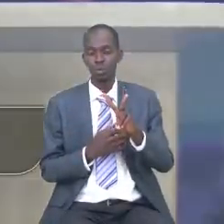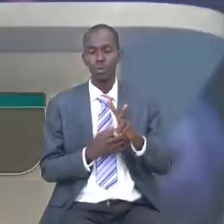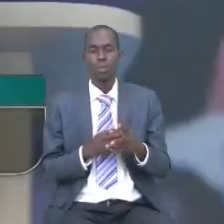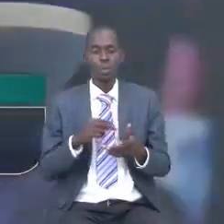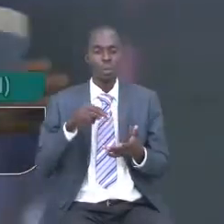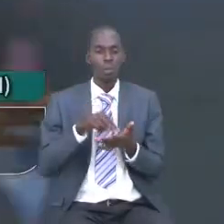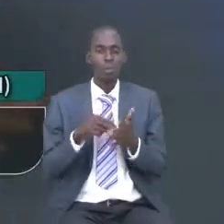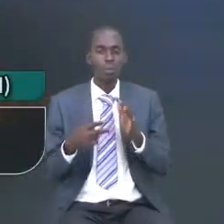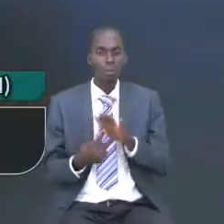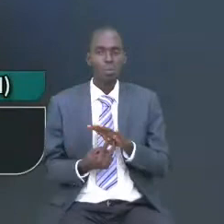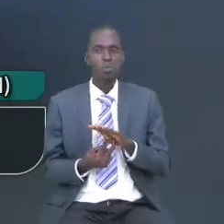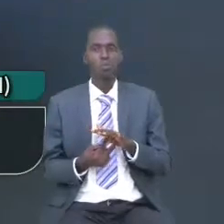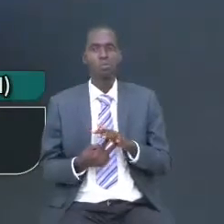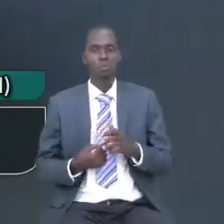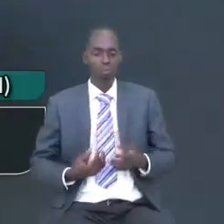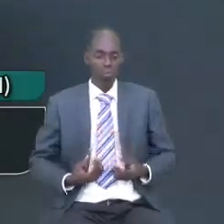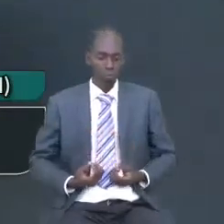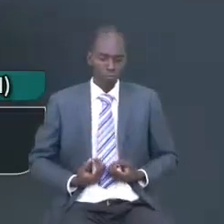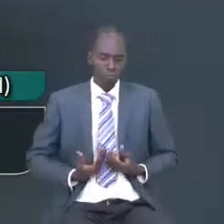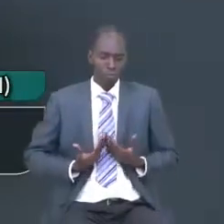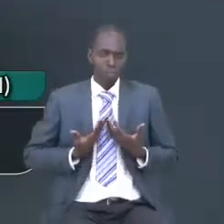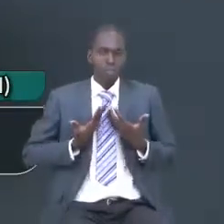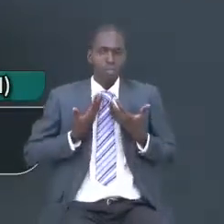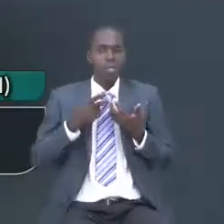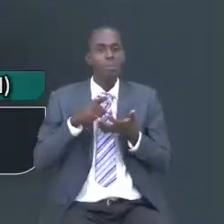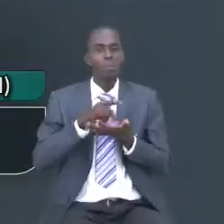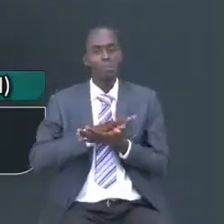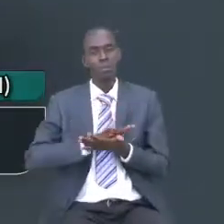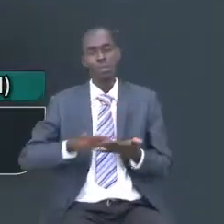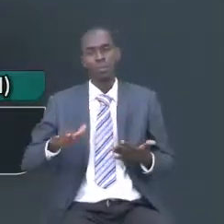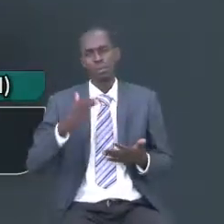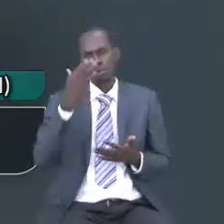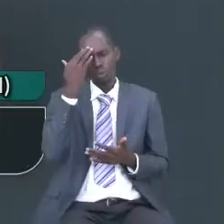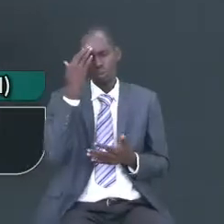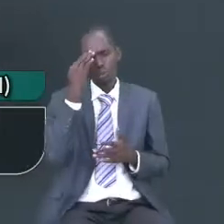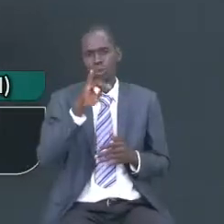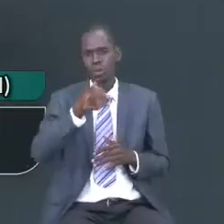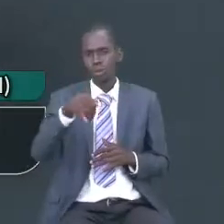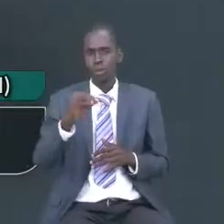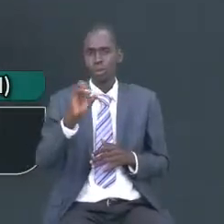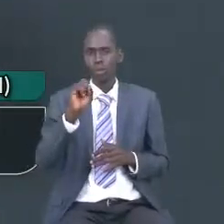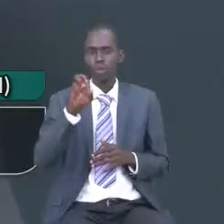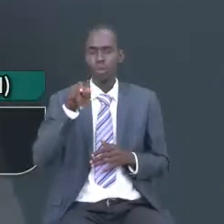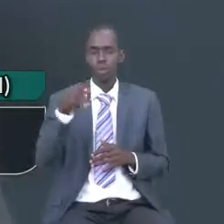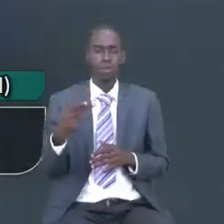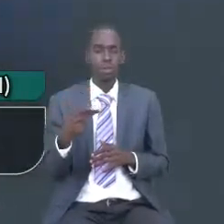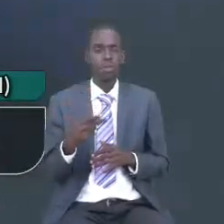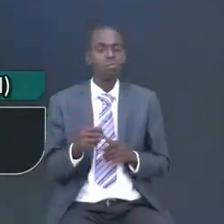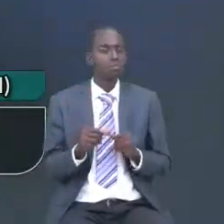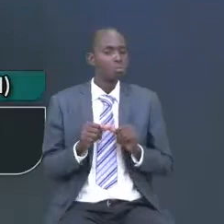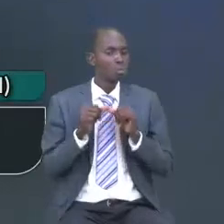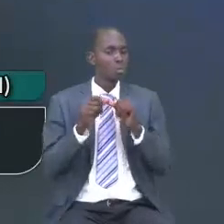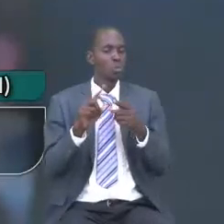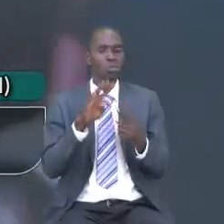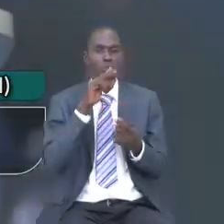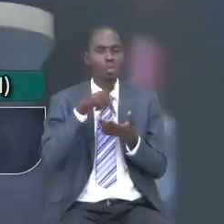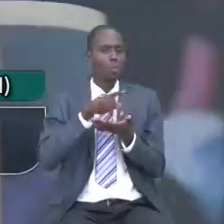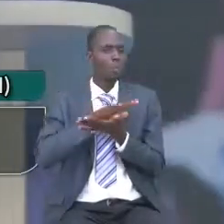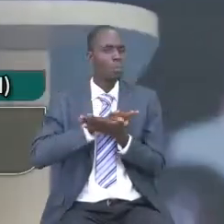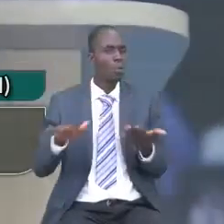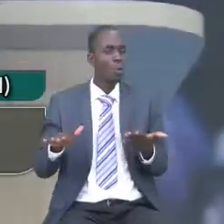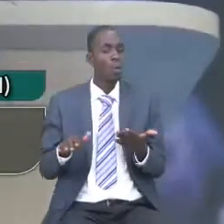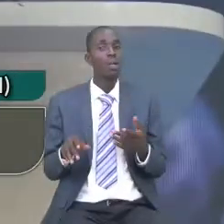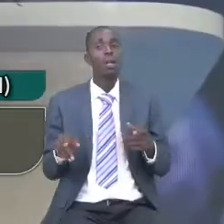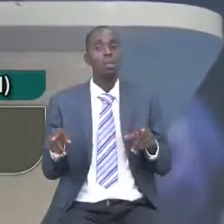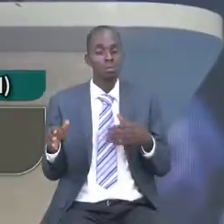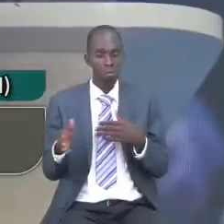Purpose-driven purity. You know, Joseph, he remained pure. Why? He had